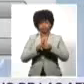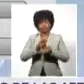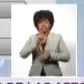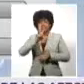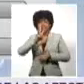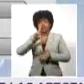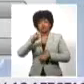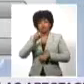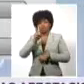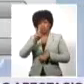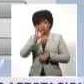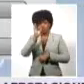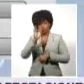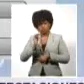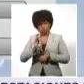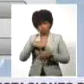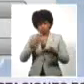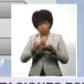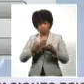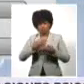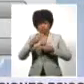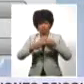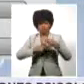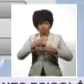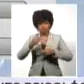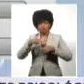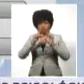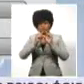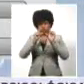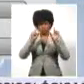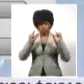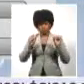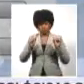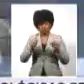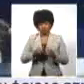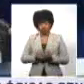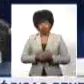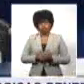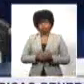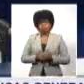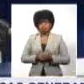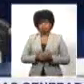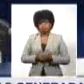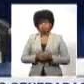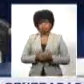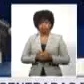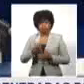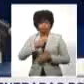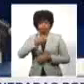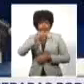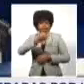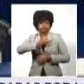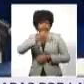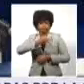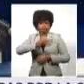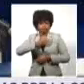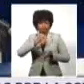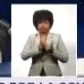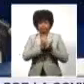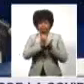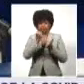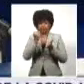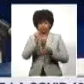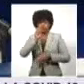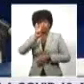47,344 samples, and 1,501 have tested positive. They represent 3.2% of